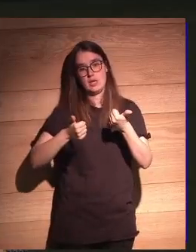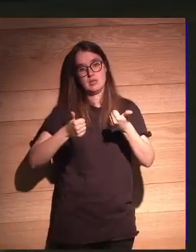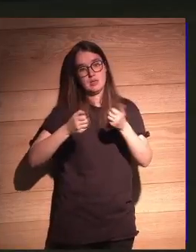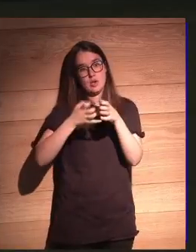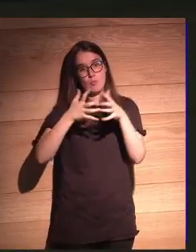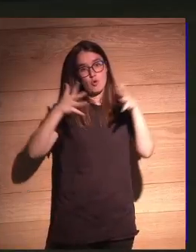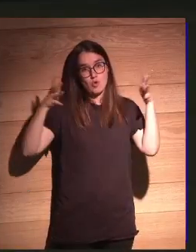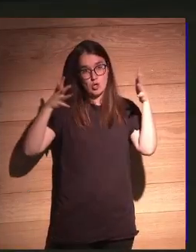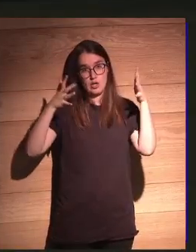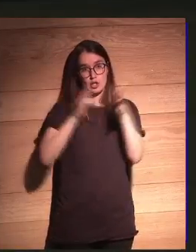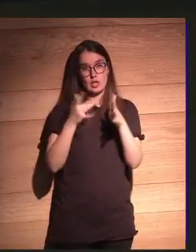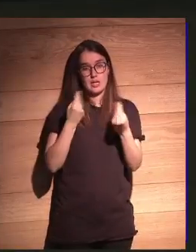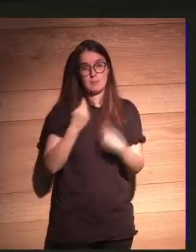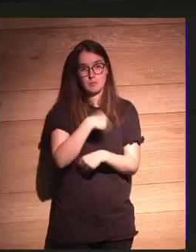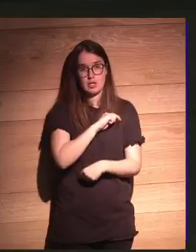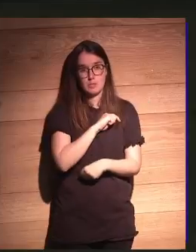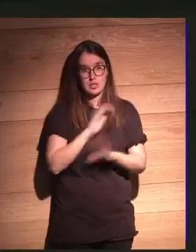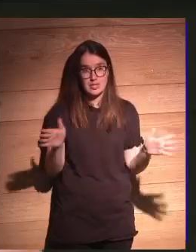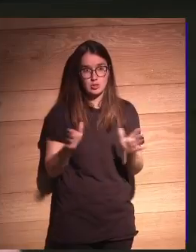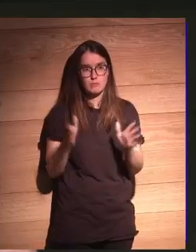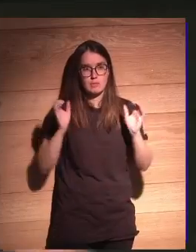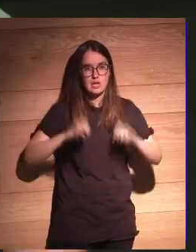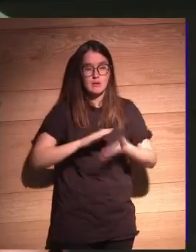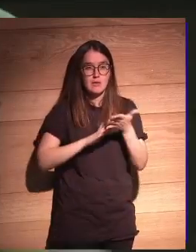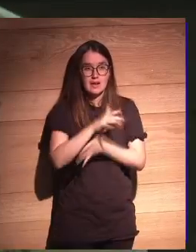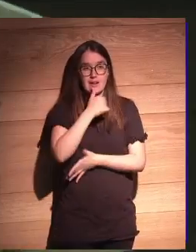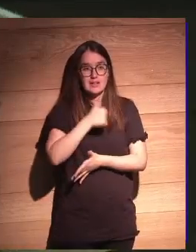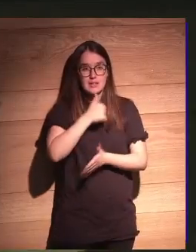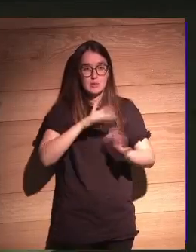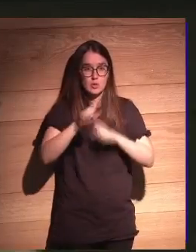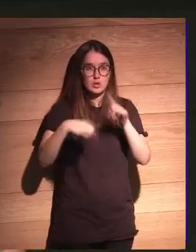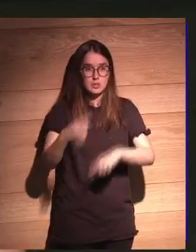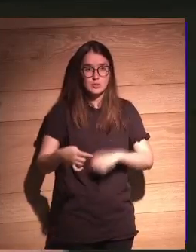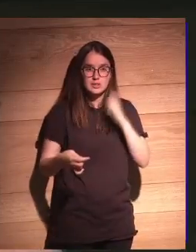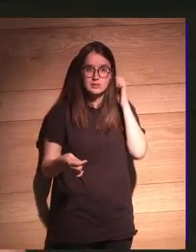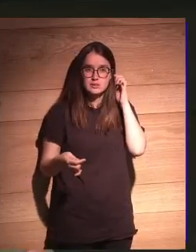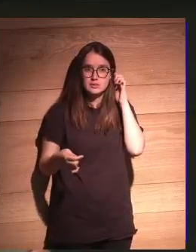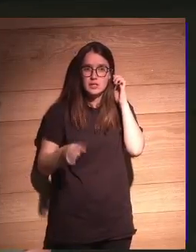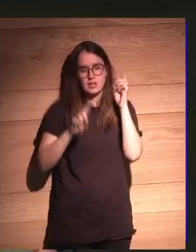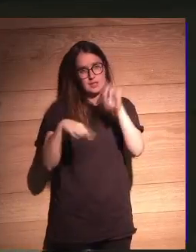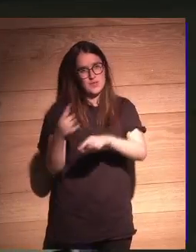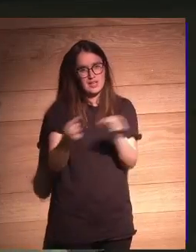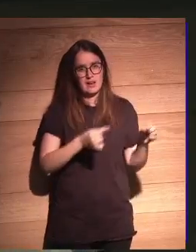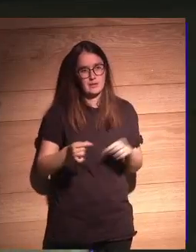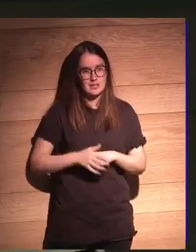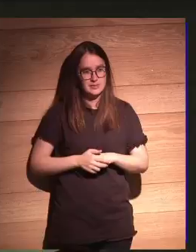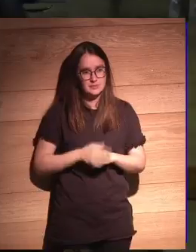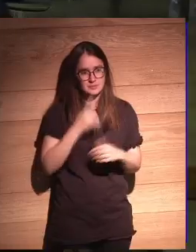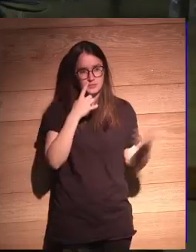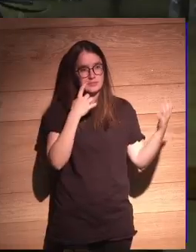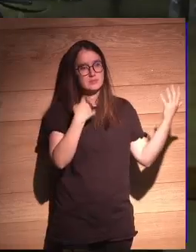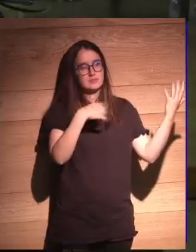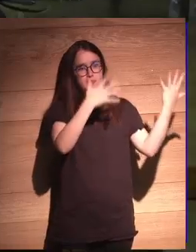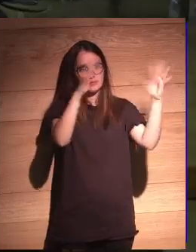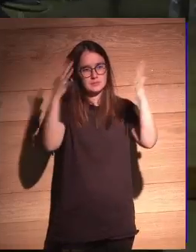cycle, then the bubble starts, which is what happened in Spain. I'm done. I'm going to talk about resistances, but I don't have more time, so maybe in the